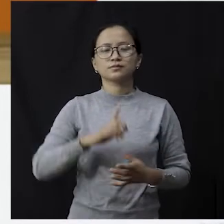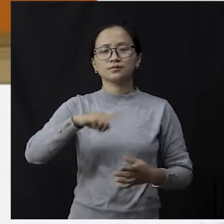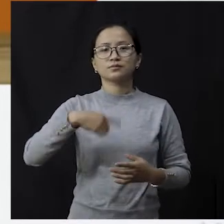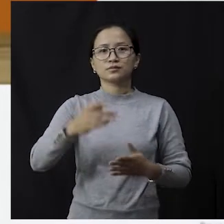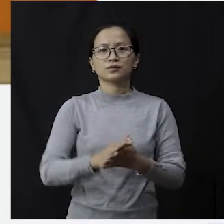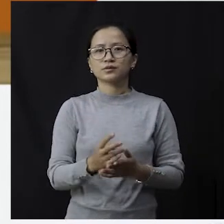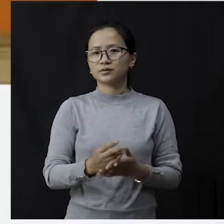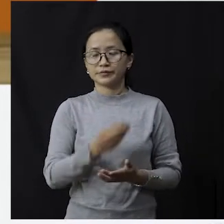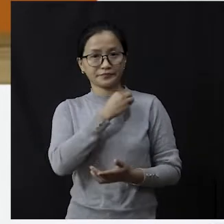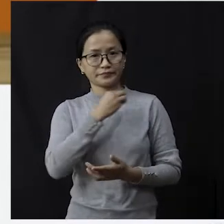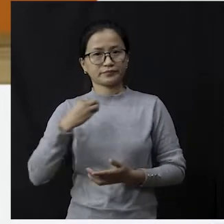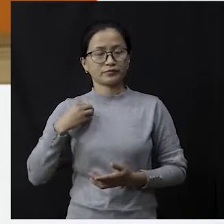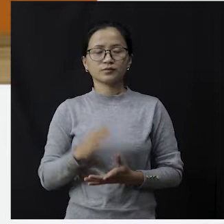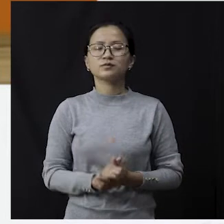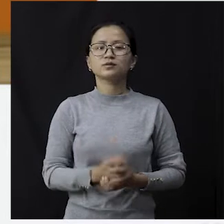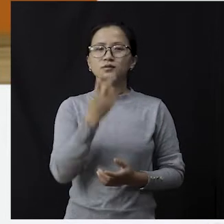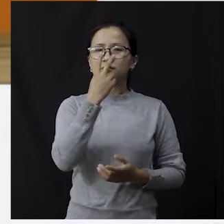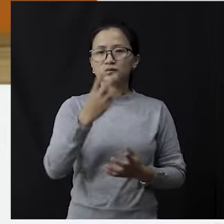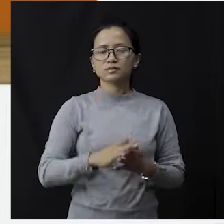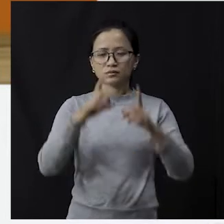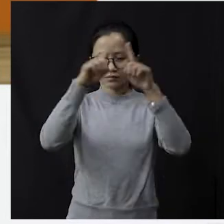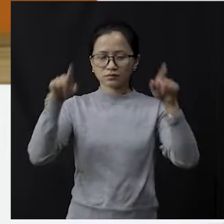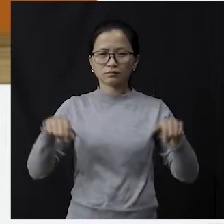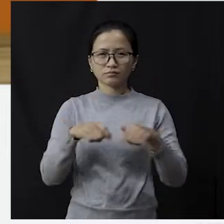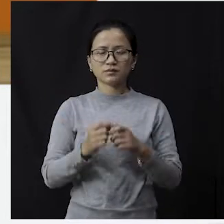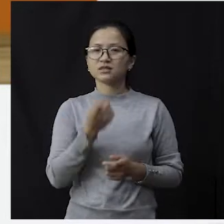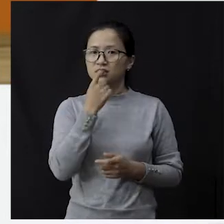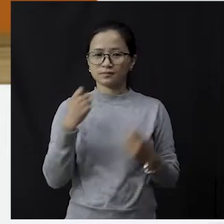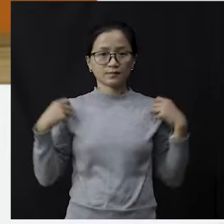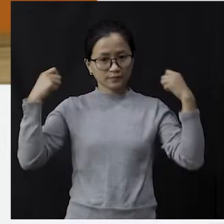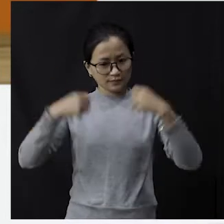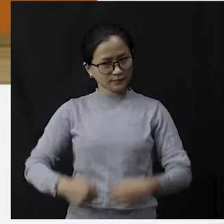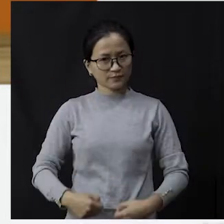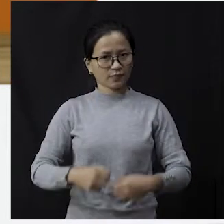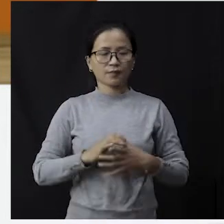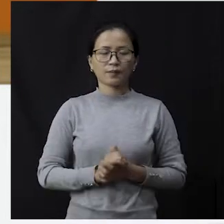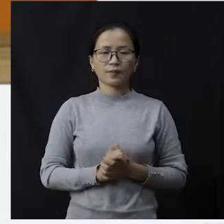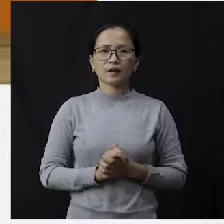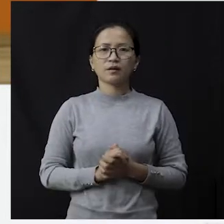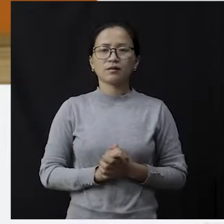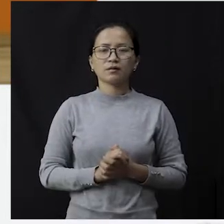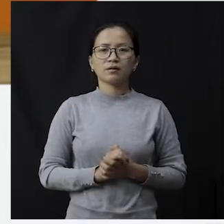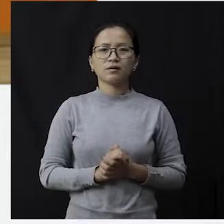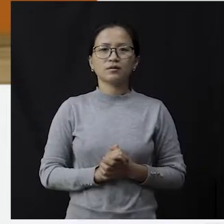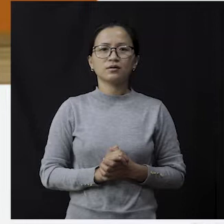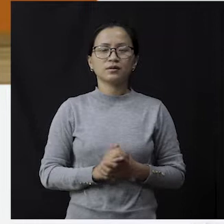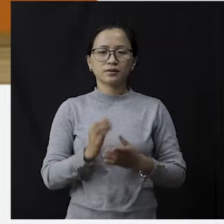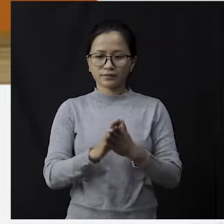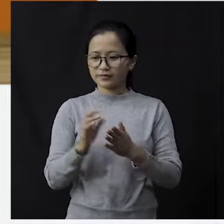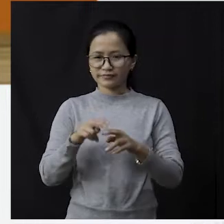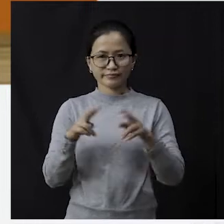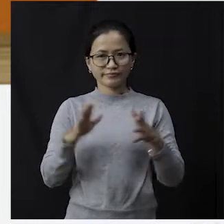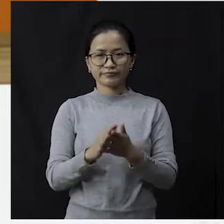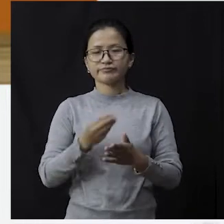Next is a doctor. You can see the doctor wearing a white coat, using and even the stethoscopes